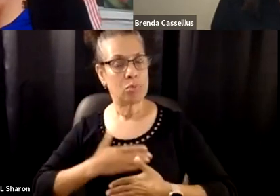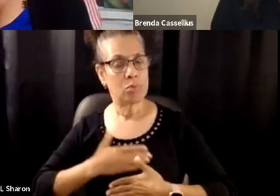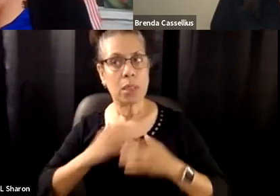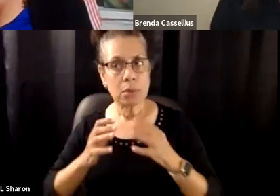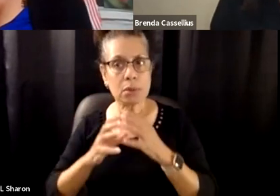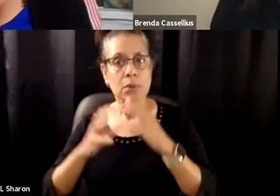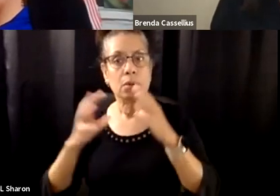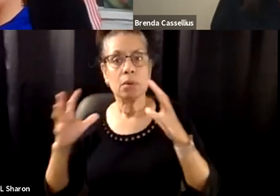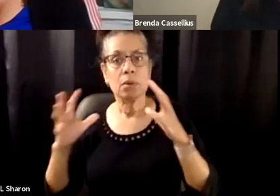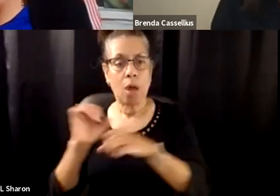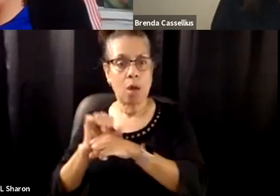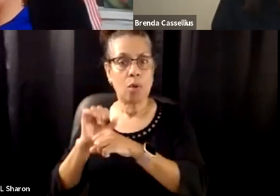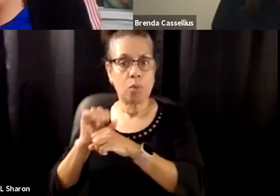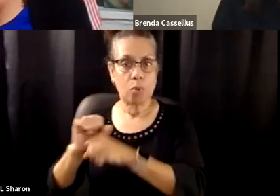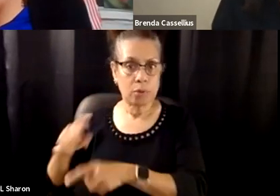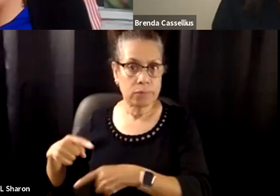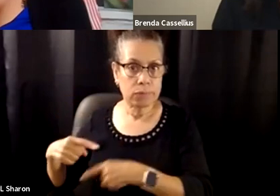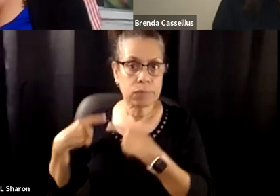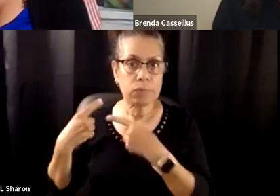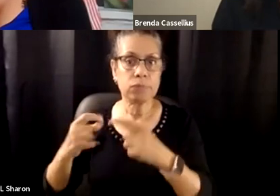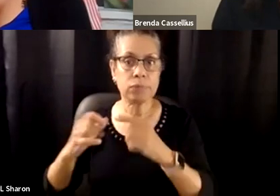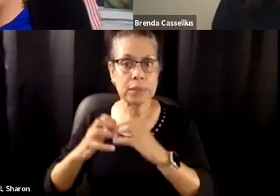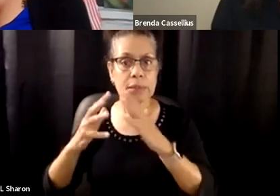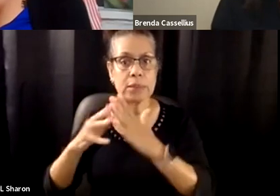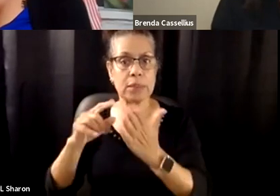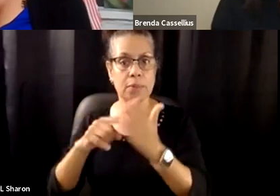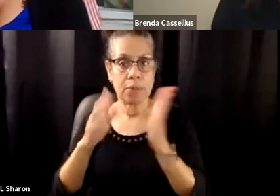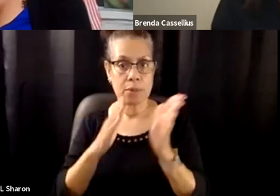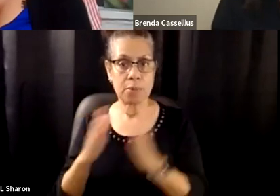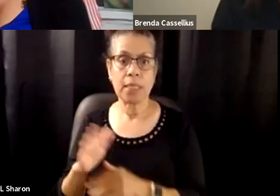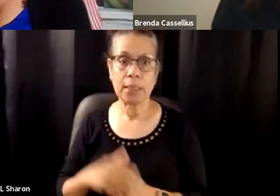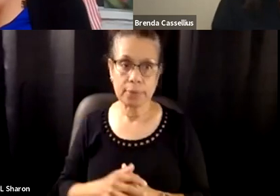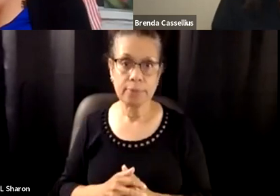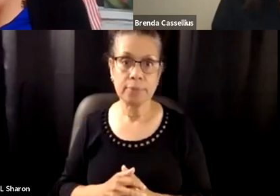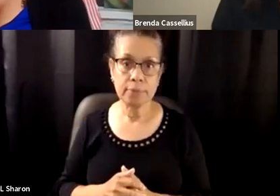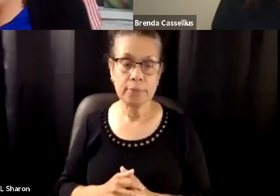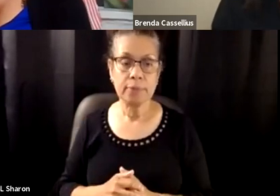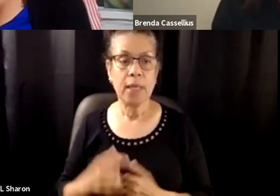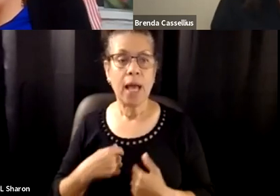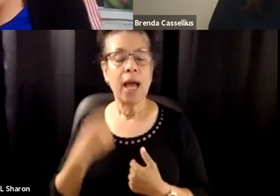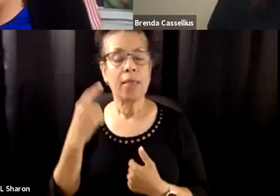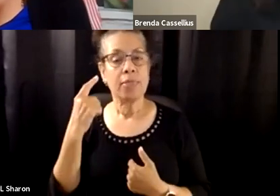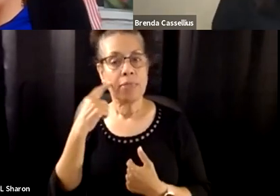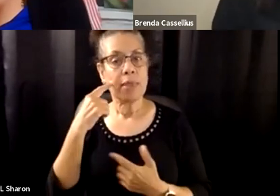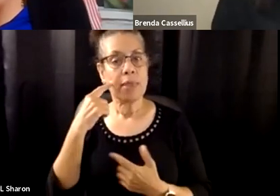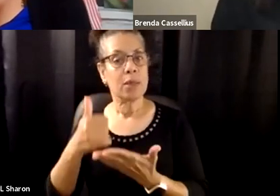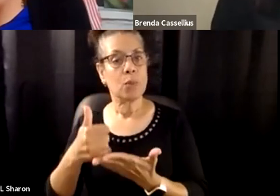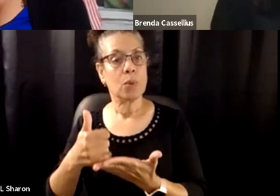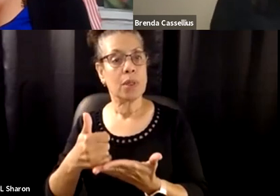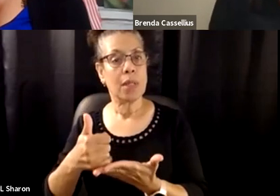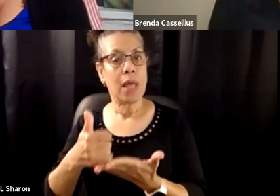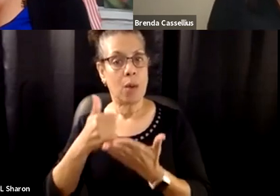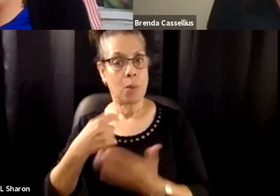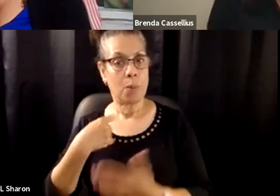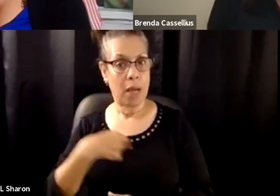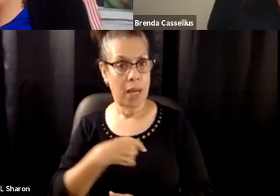that's um been undertaken to put this plan together um i think it would be helpful for us and